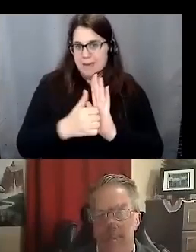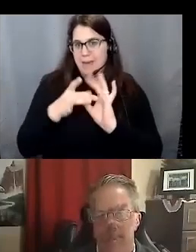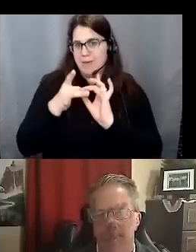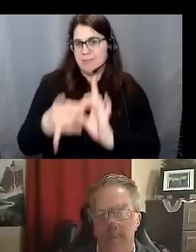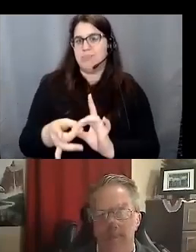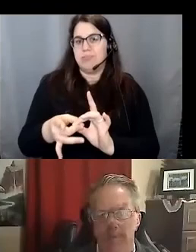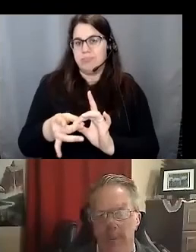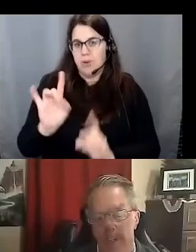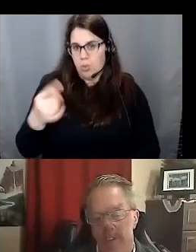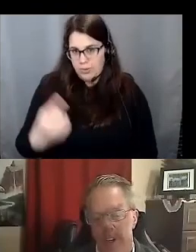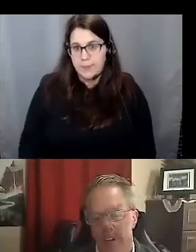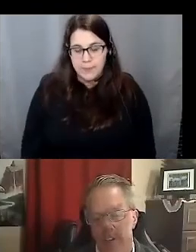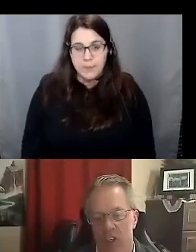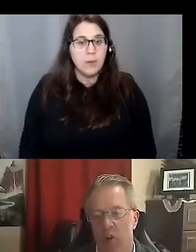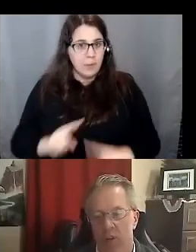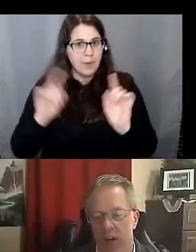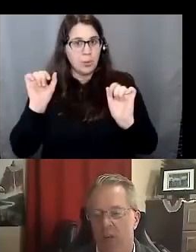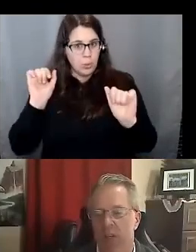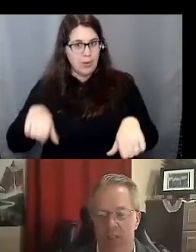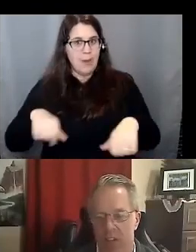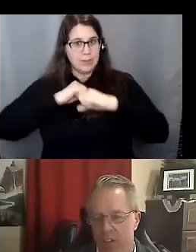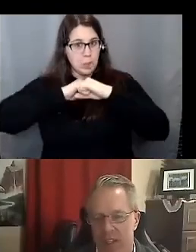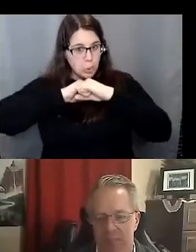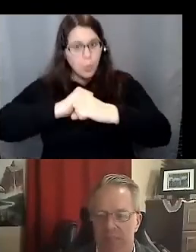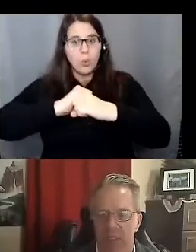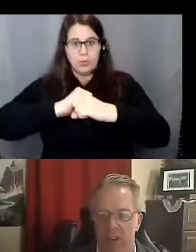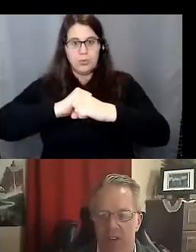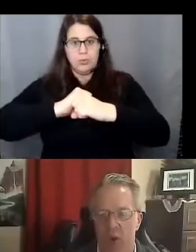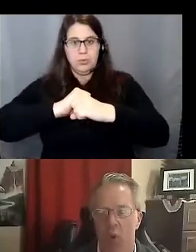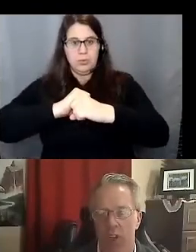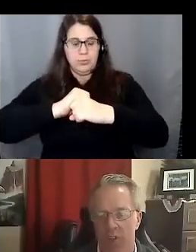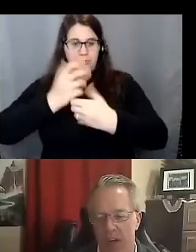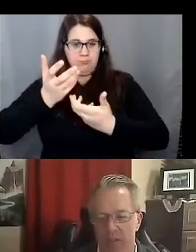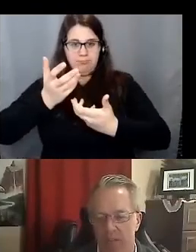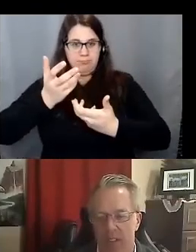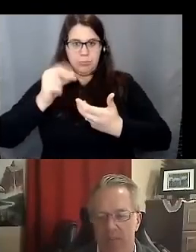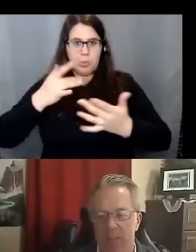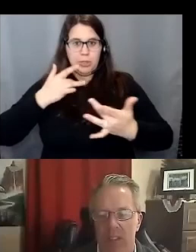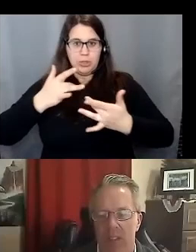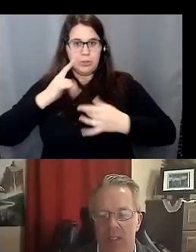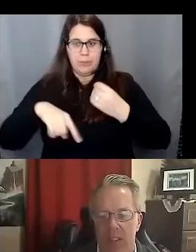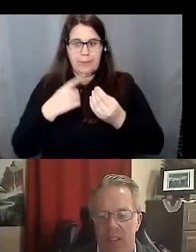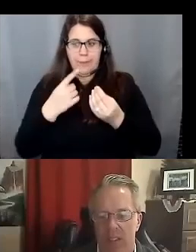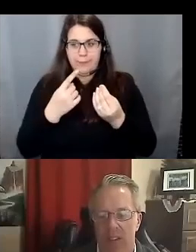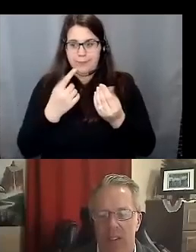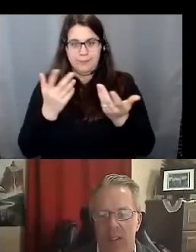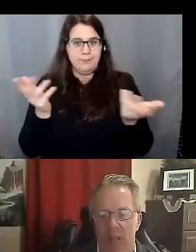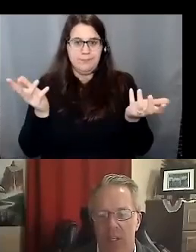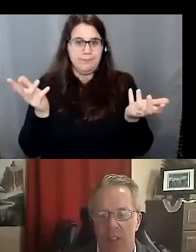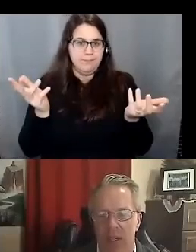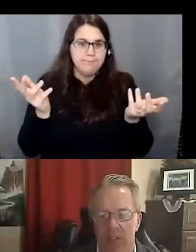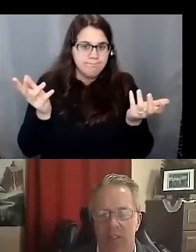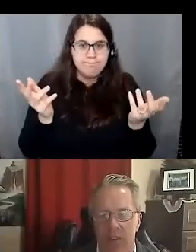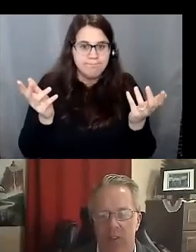Okay, perfect. But it Right. is done in a secure environment such that there's no worries about, you know, Okay. it